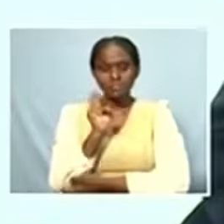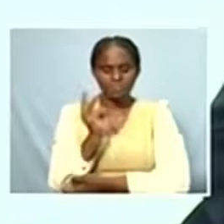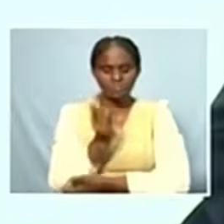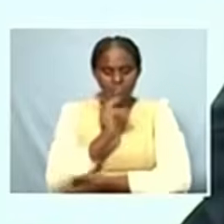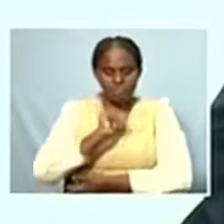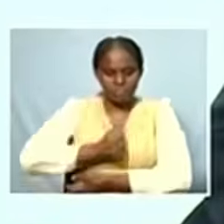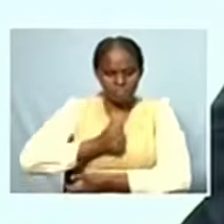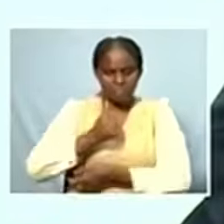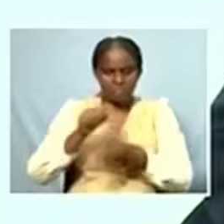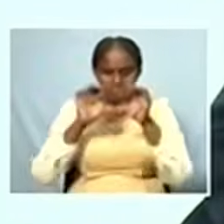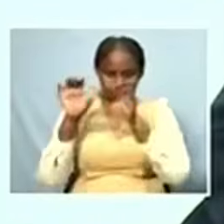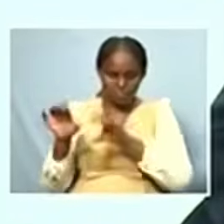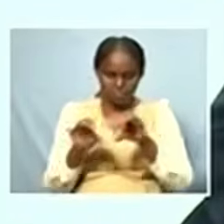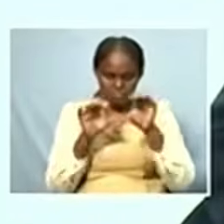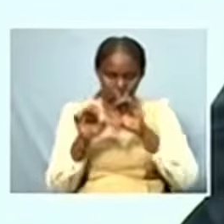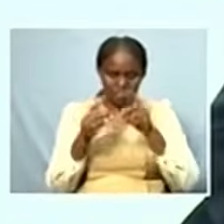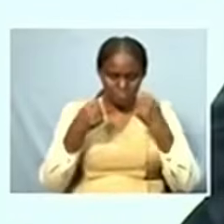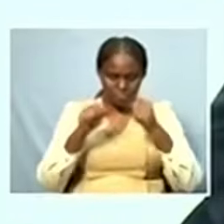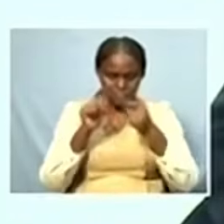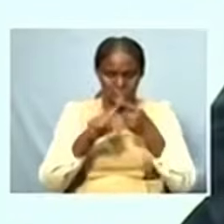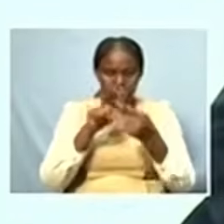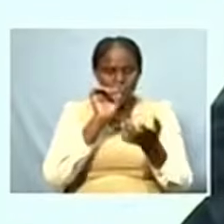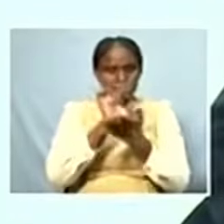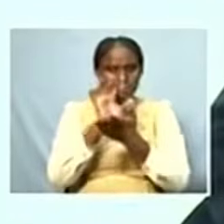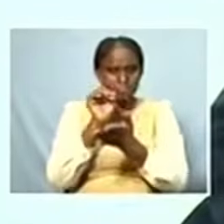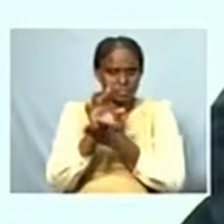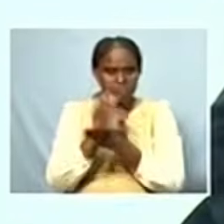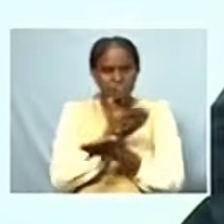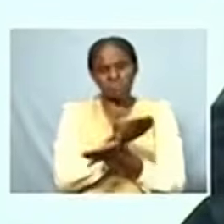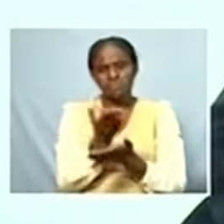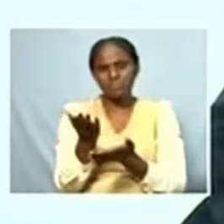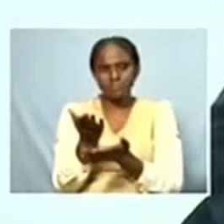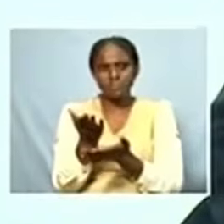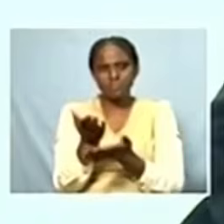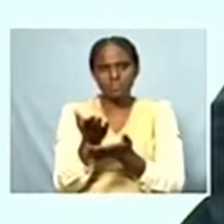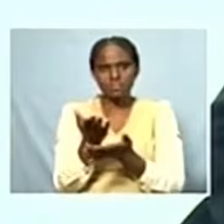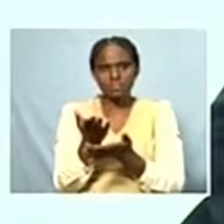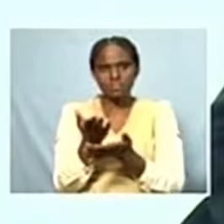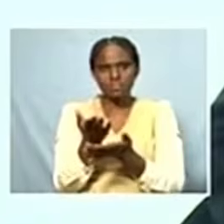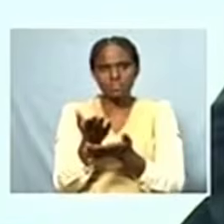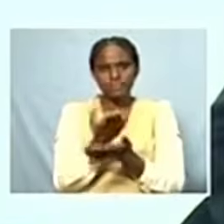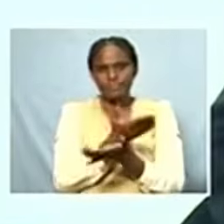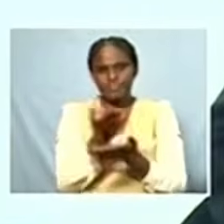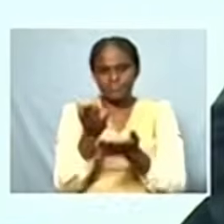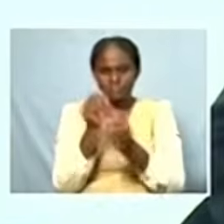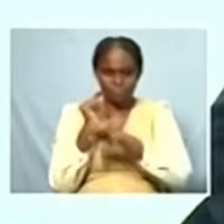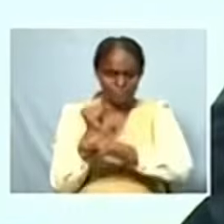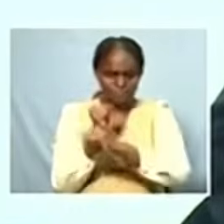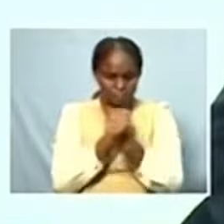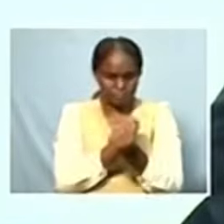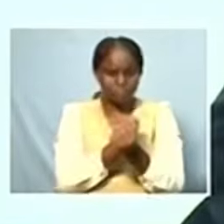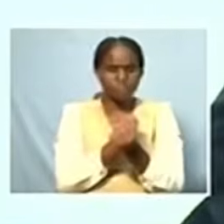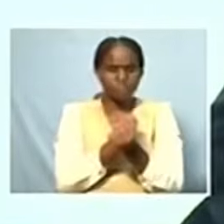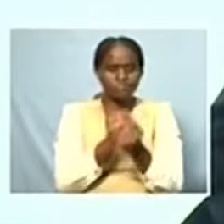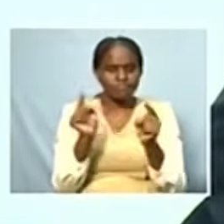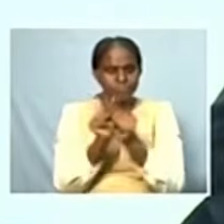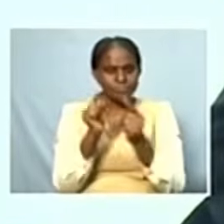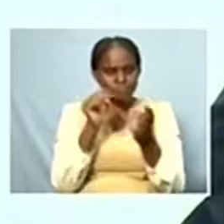we did try to encash these the securities,